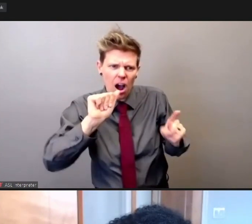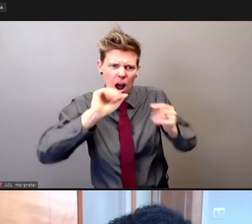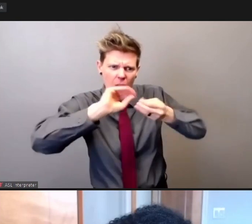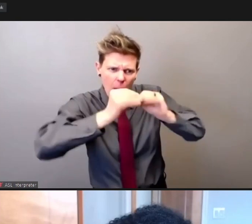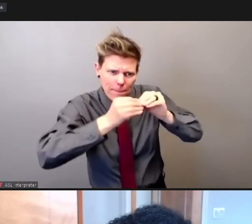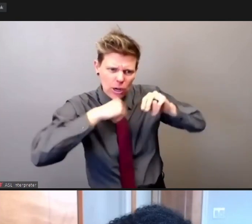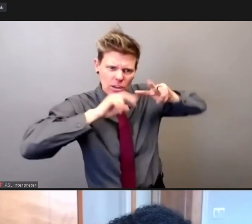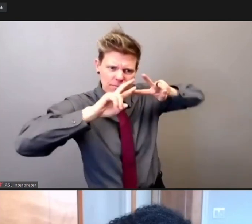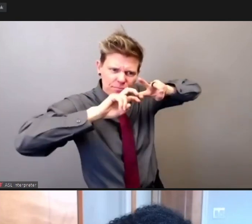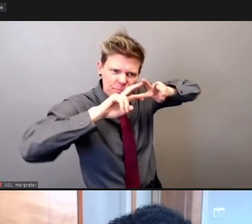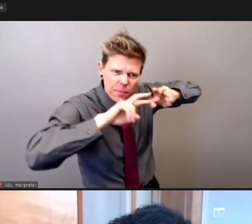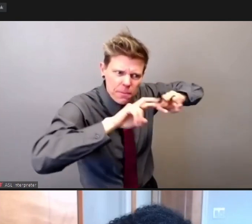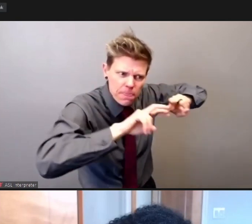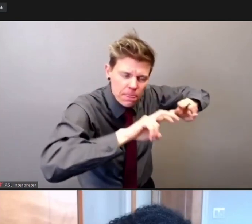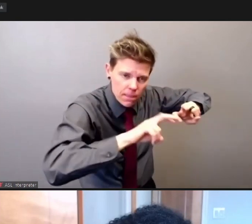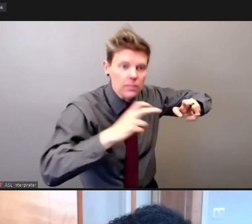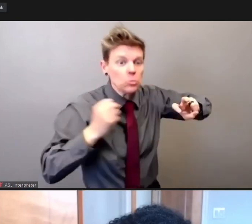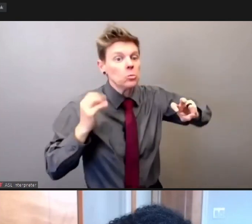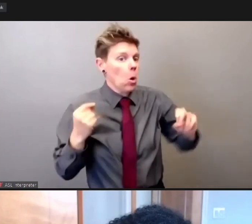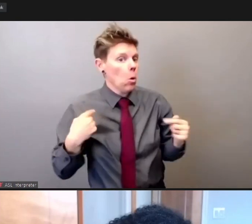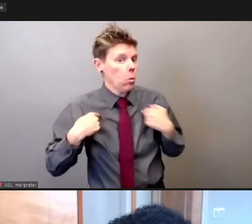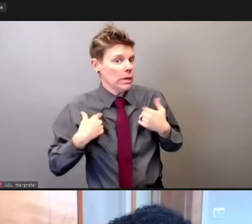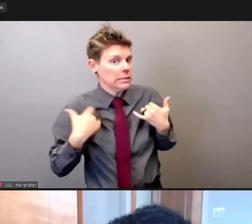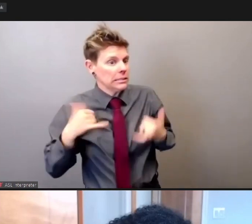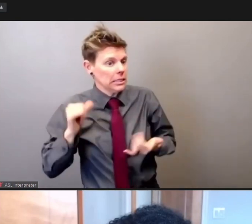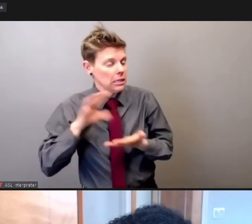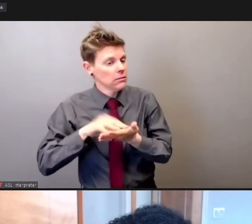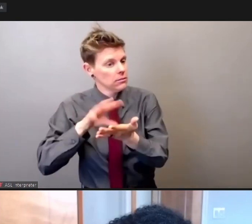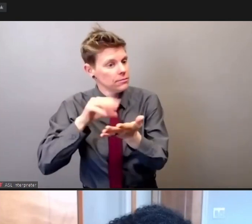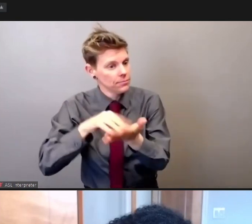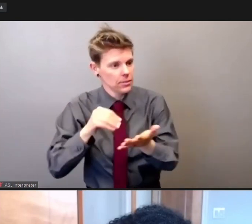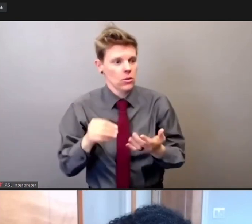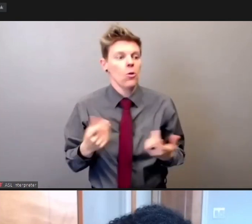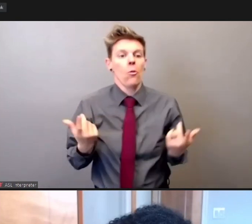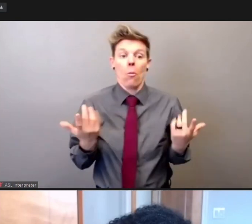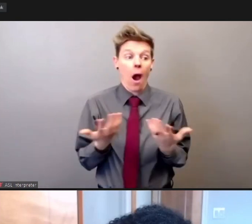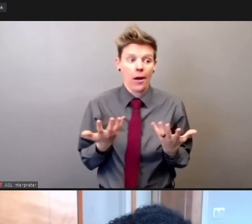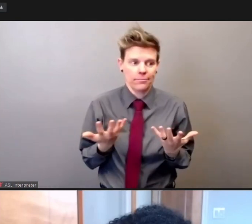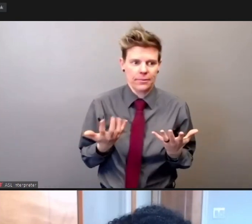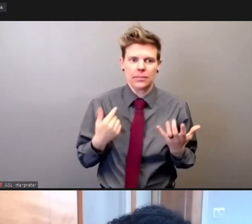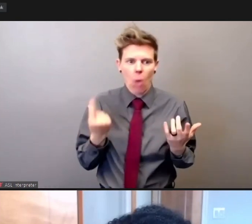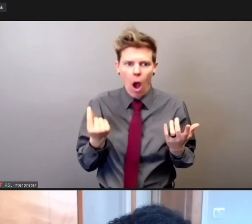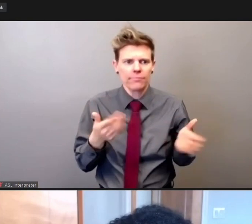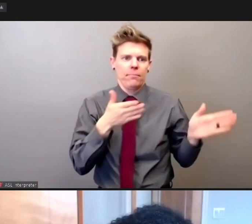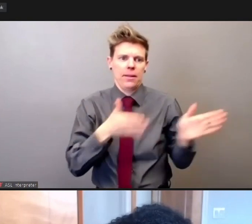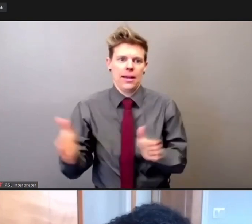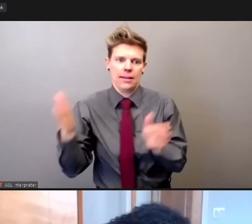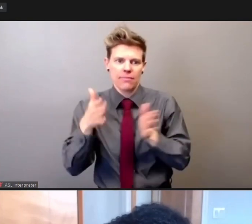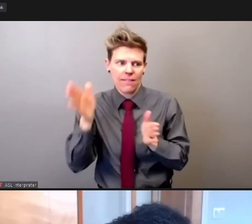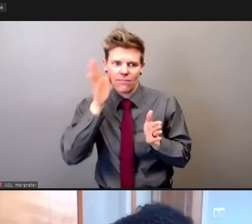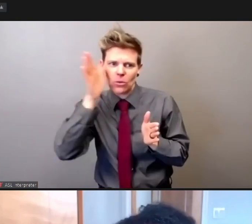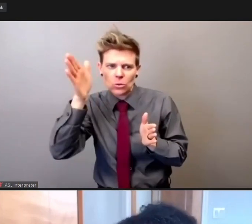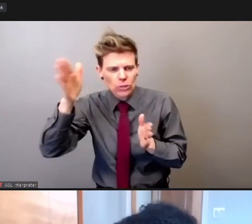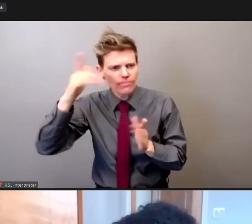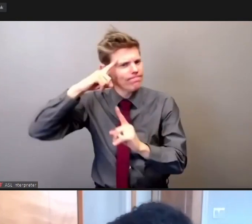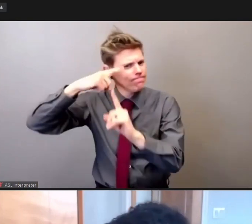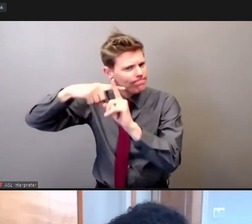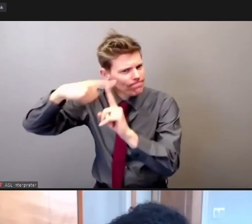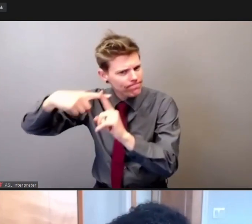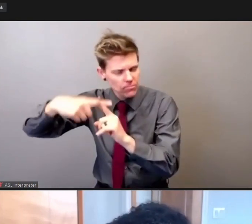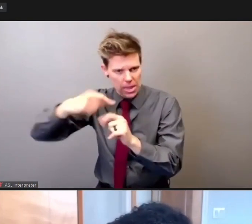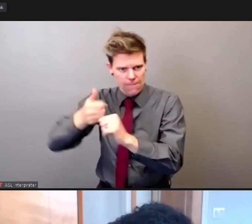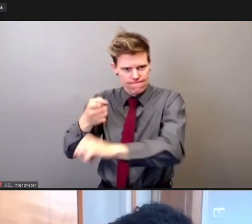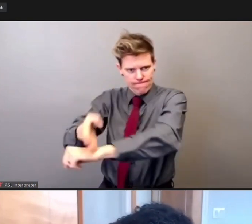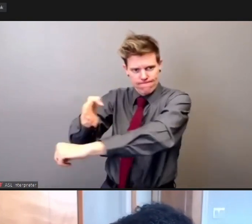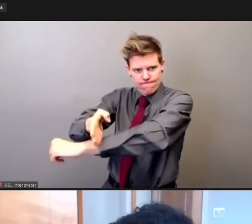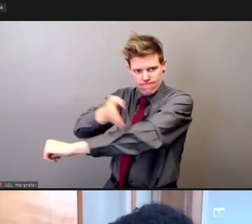I think part of what needs to happen is us to plan for the future in a very positive way, but also remember that there's a threat